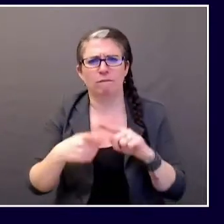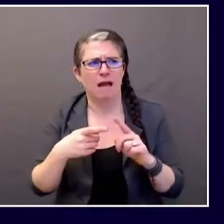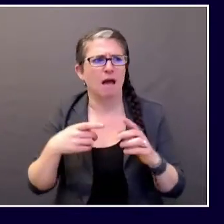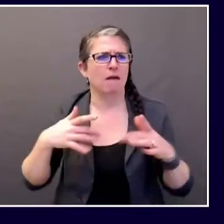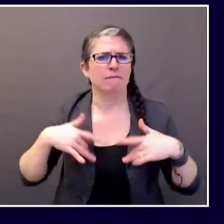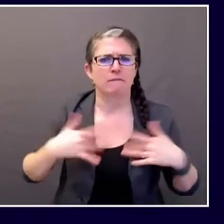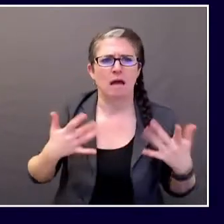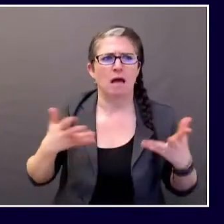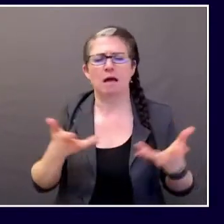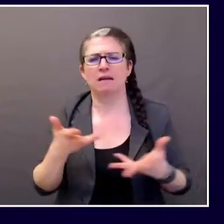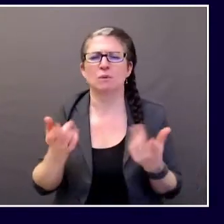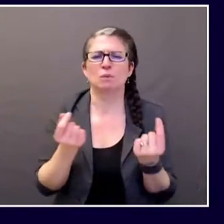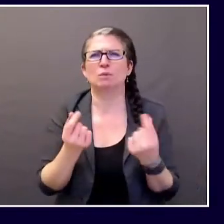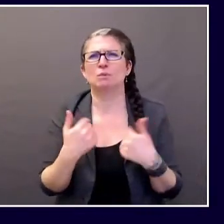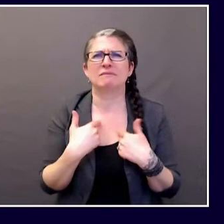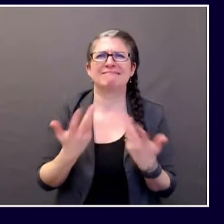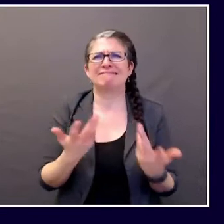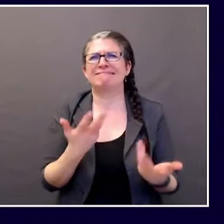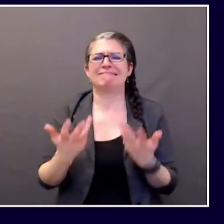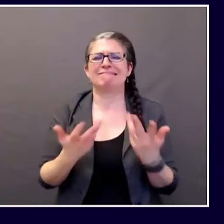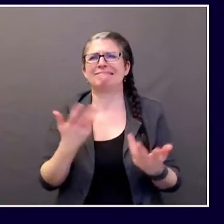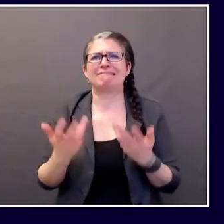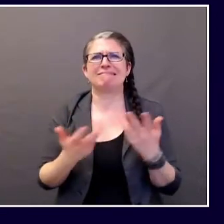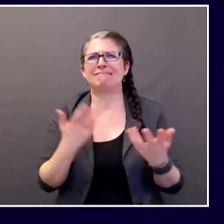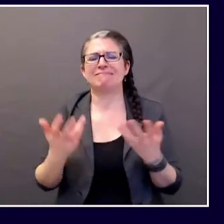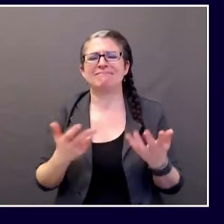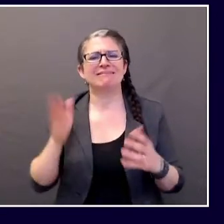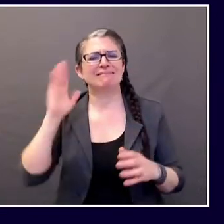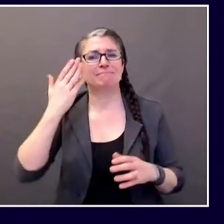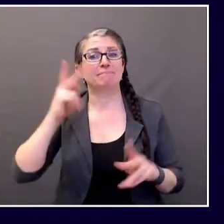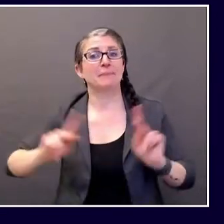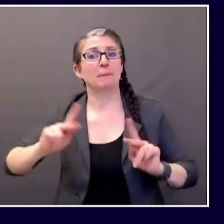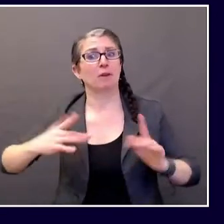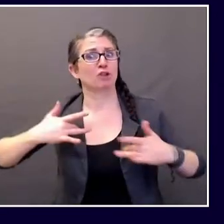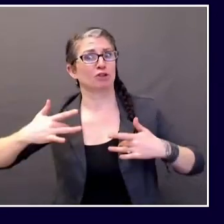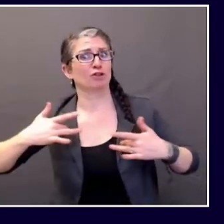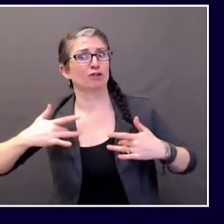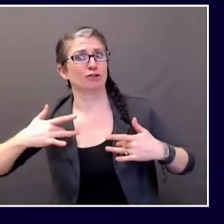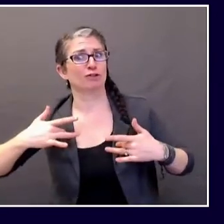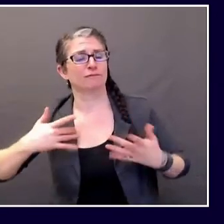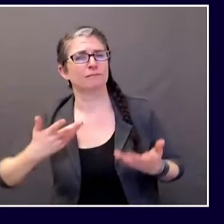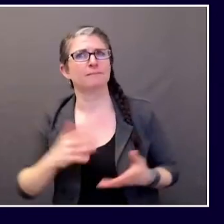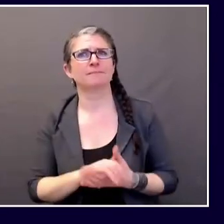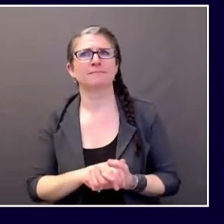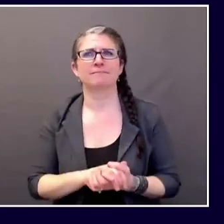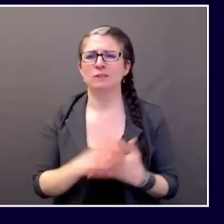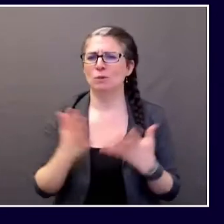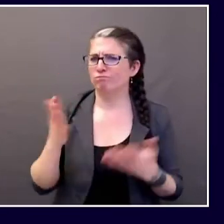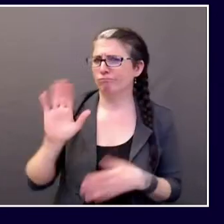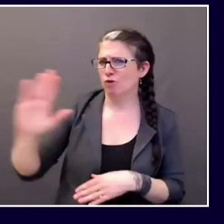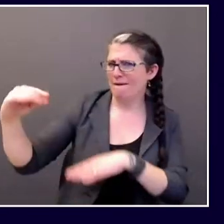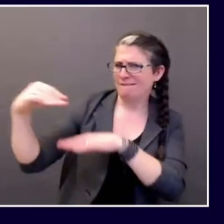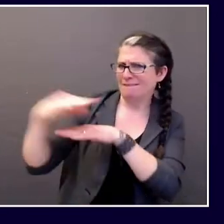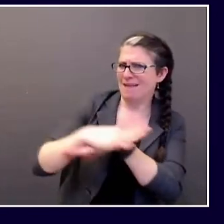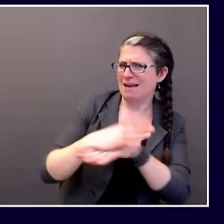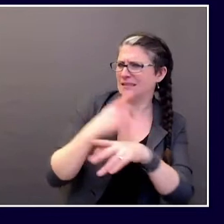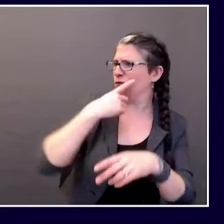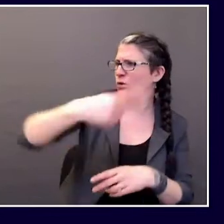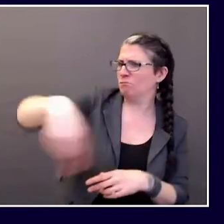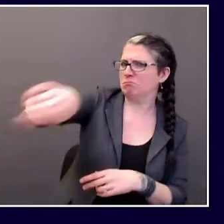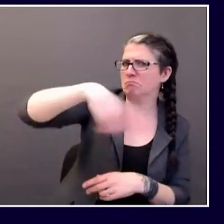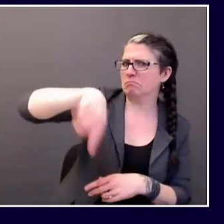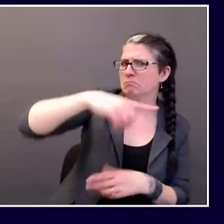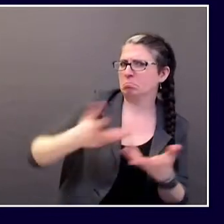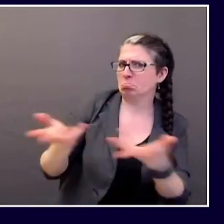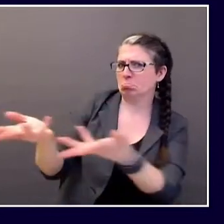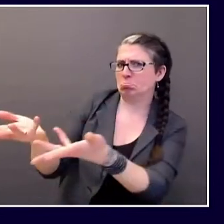inadvertently spreading the virus when they gather with other people who have all been vaccinated and spreading it to somebody who's not been vaccinated? Oh,